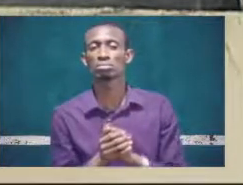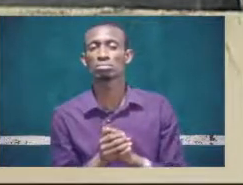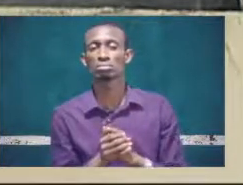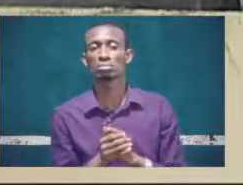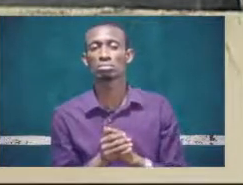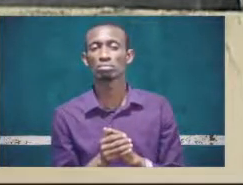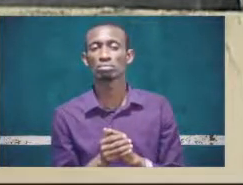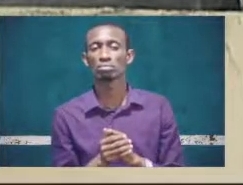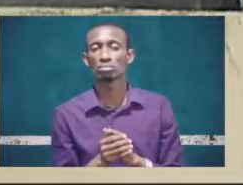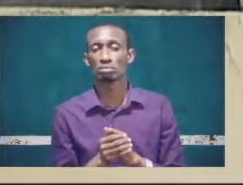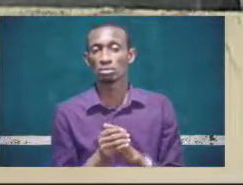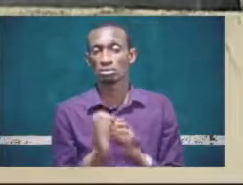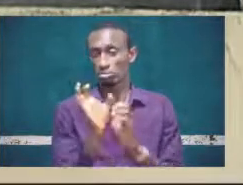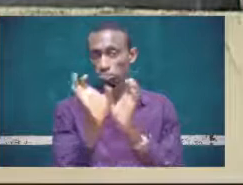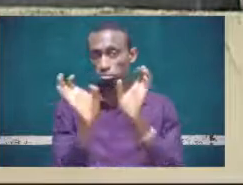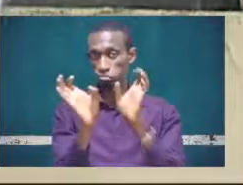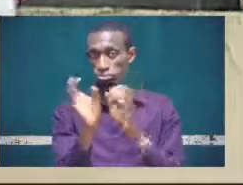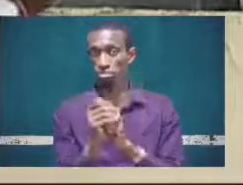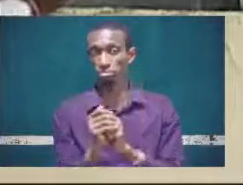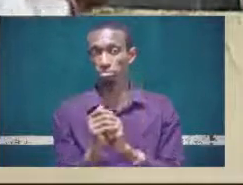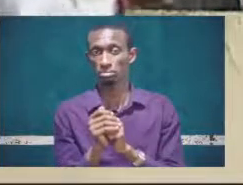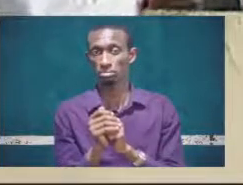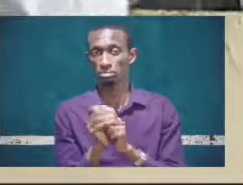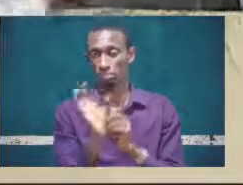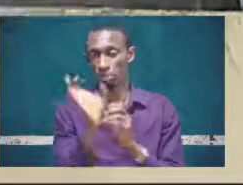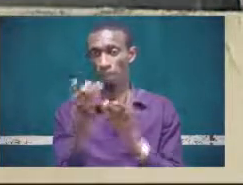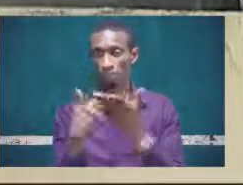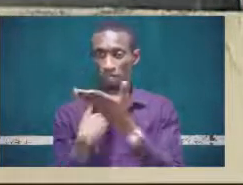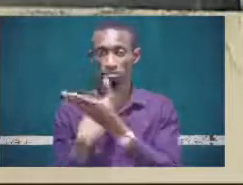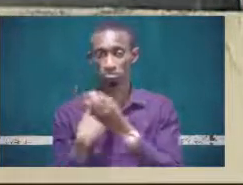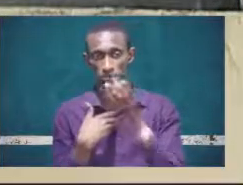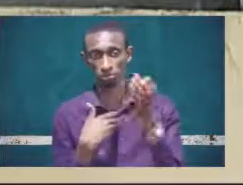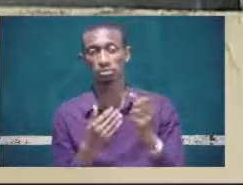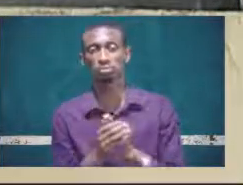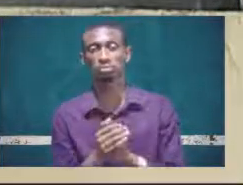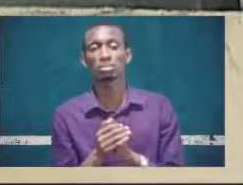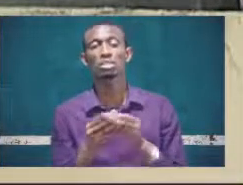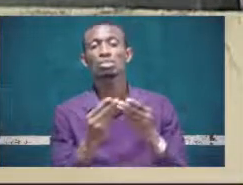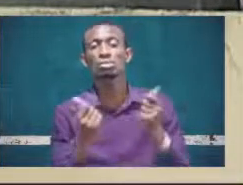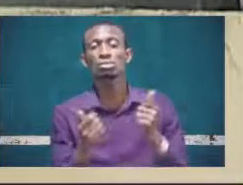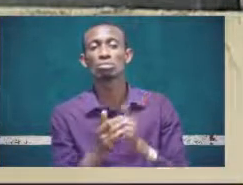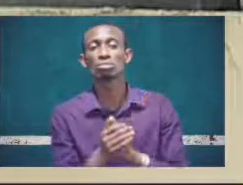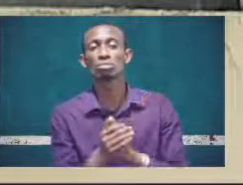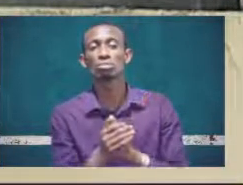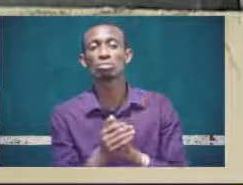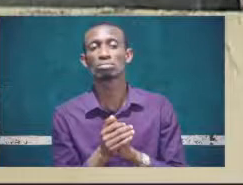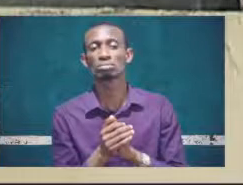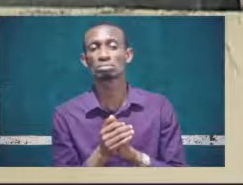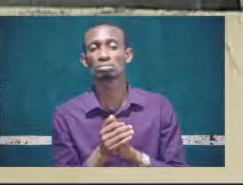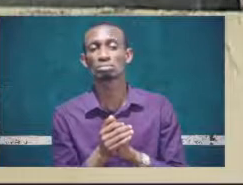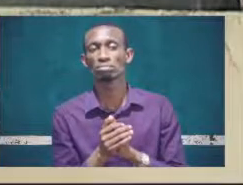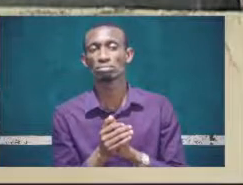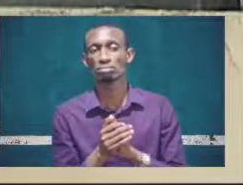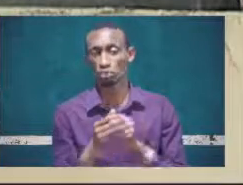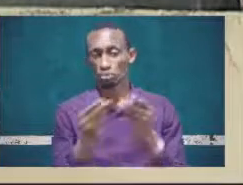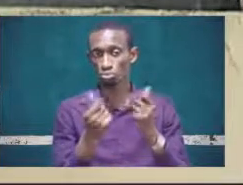need this one, and also I need this one. So the set of solution as the inequality is less than or equal